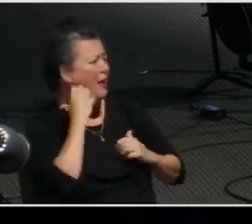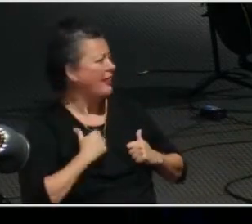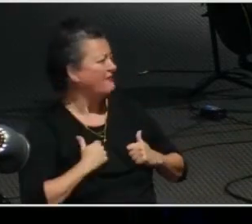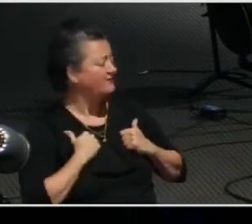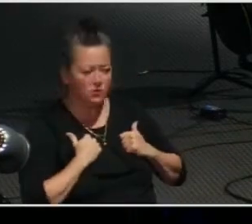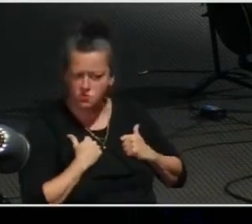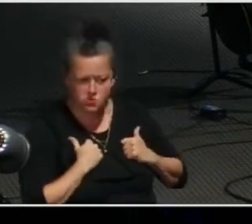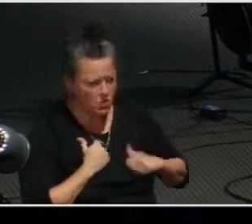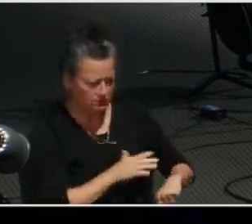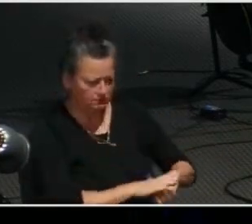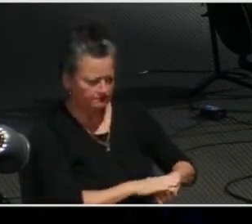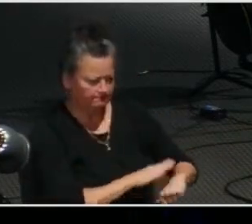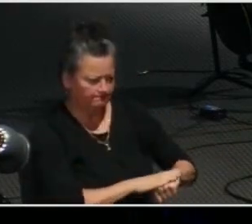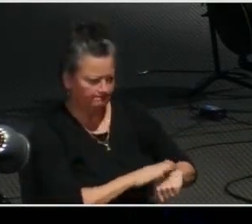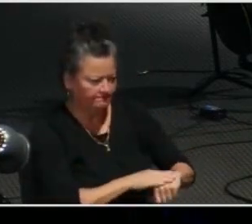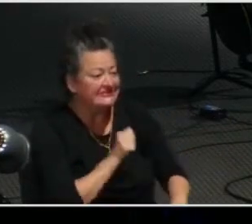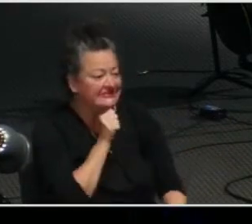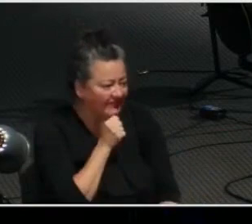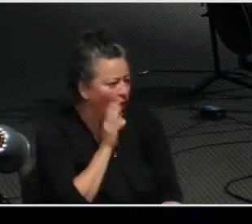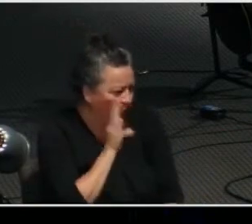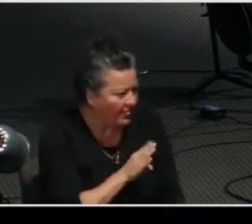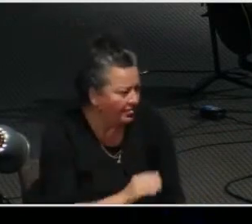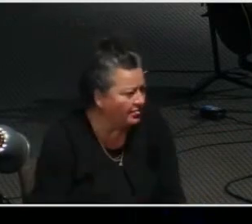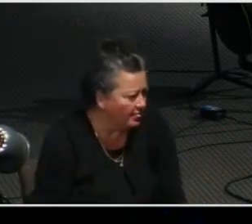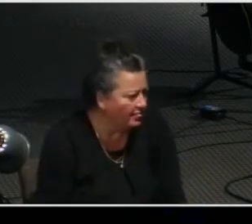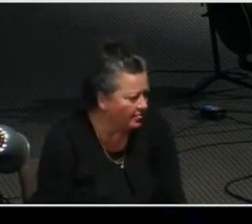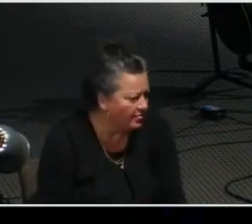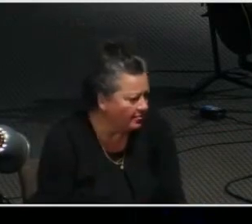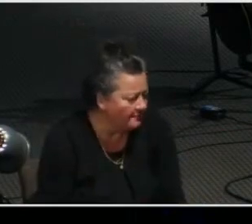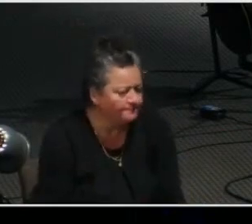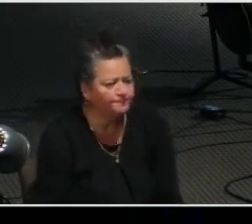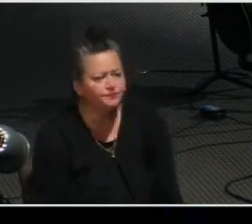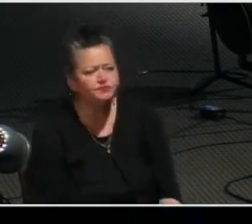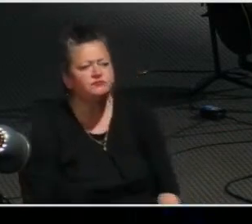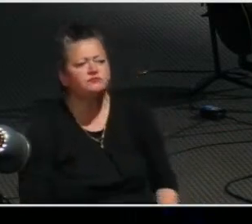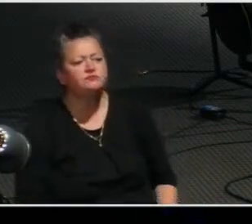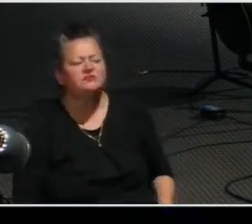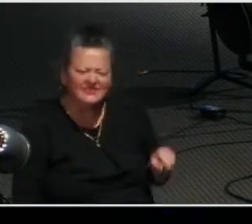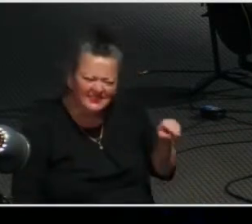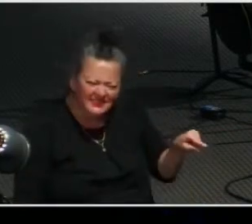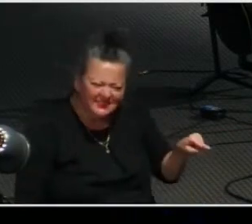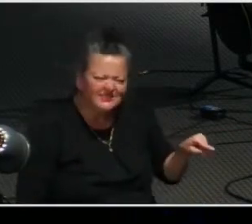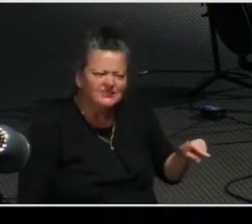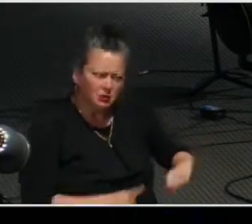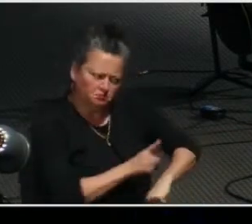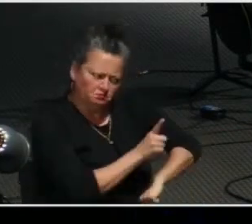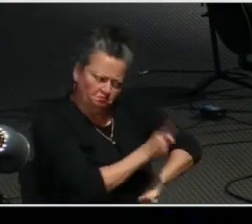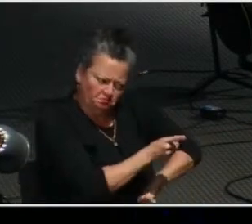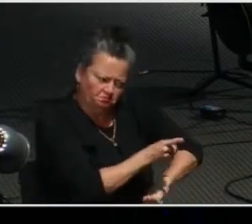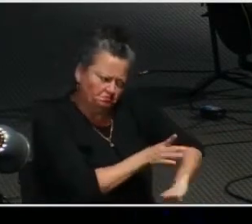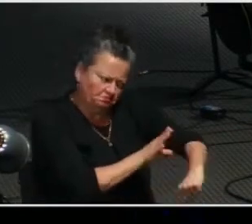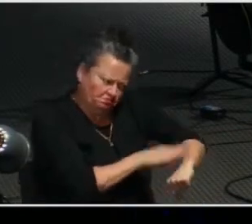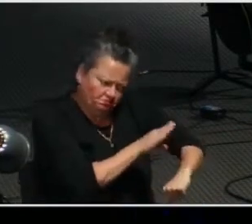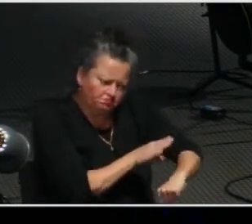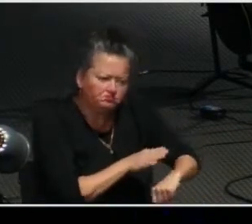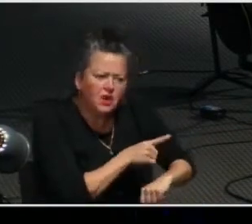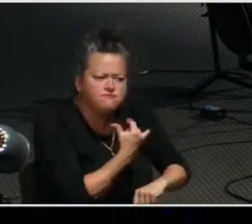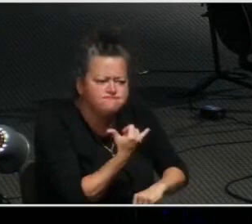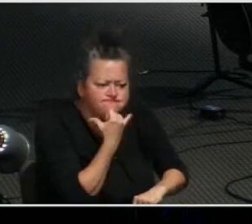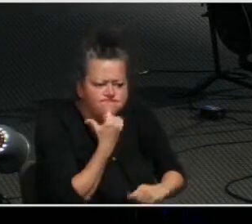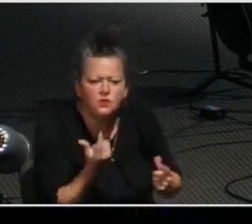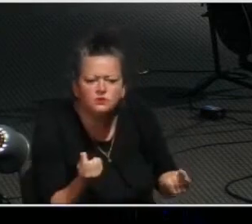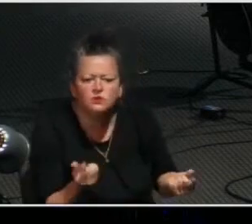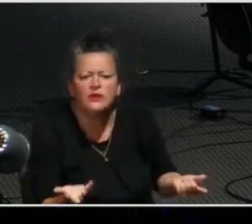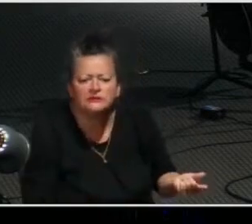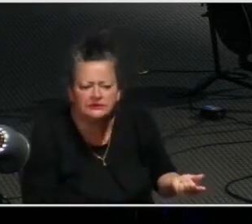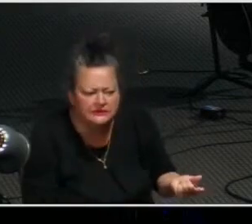himself. So, what were they doing? What charges does James bring against the rich? Well, the